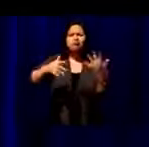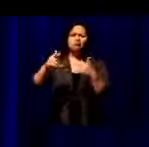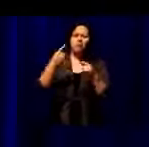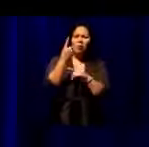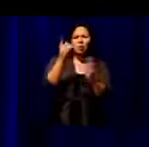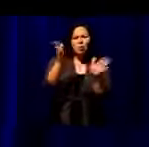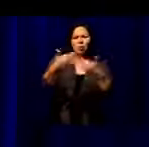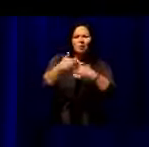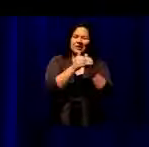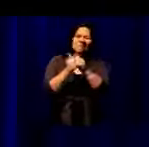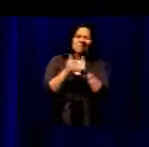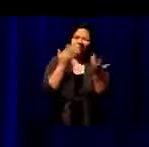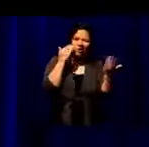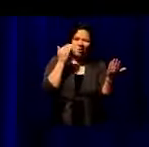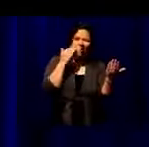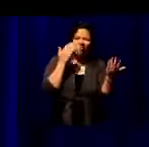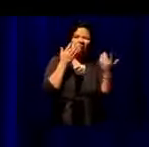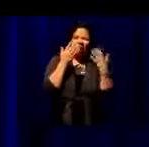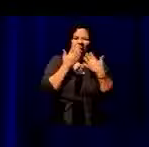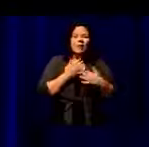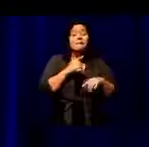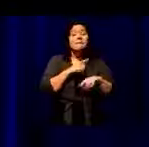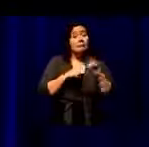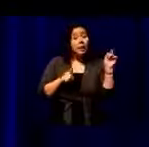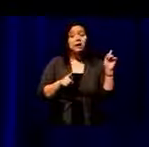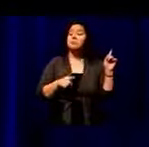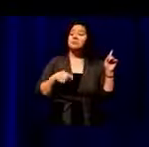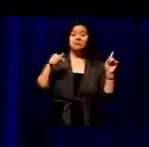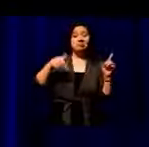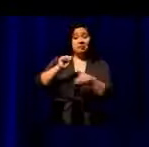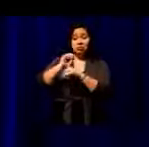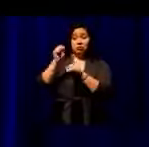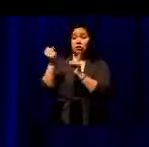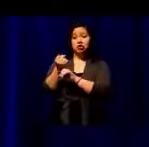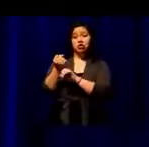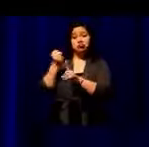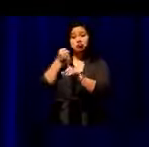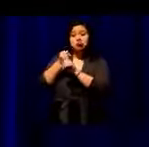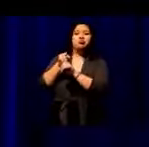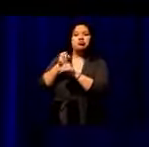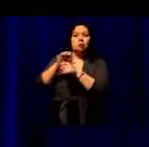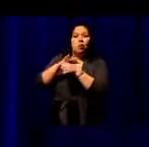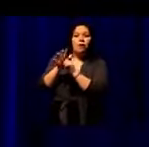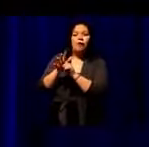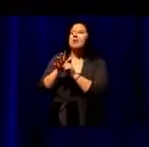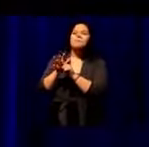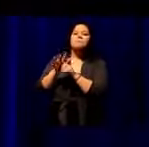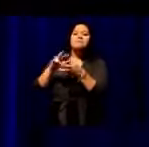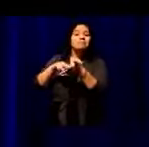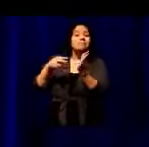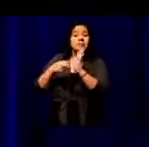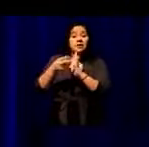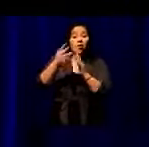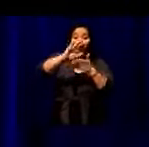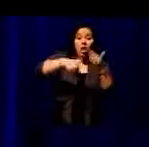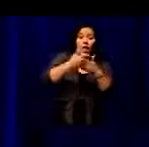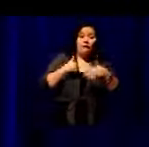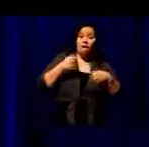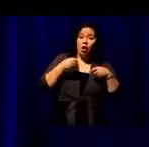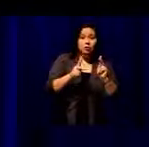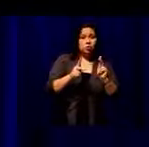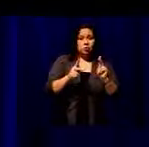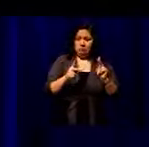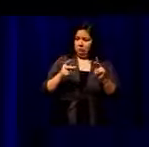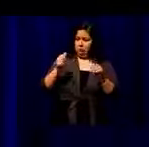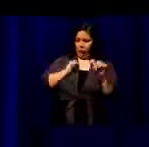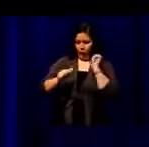together, one of the amazing things about this situation is that you have the opportunity of sharing all of